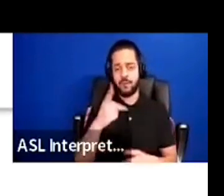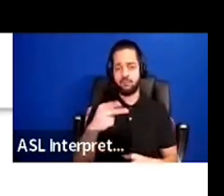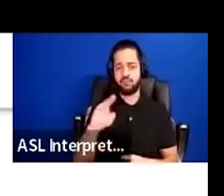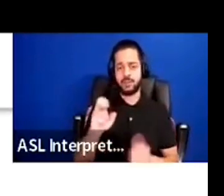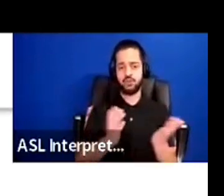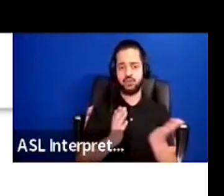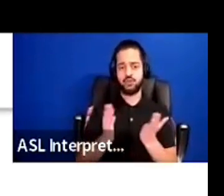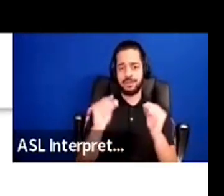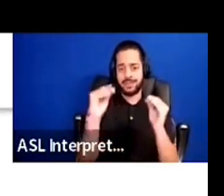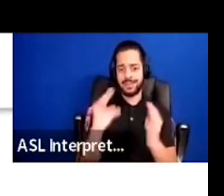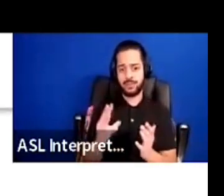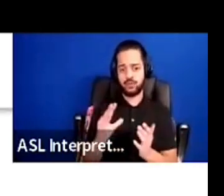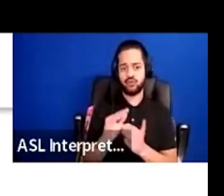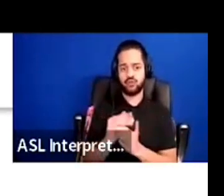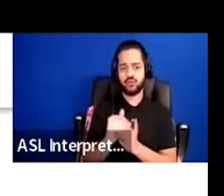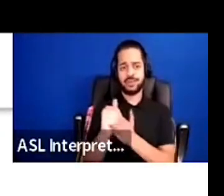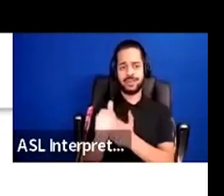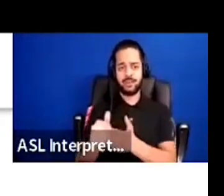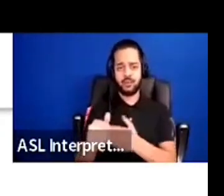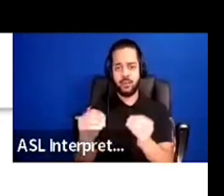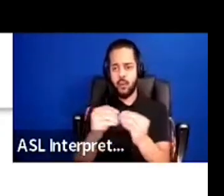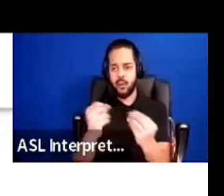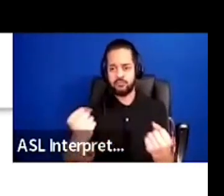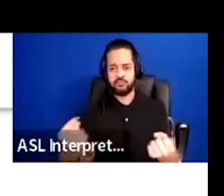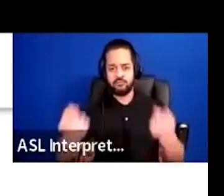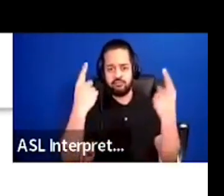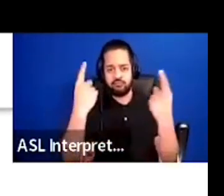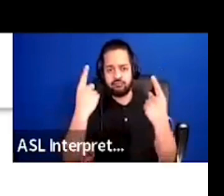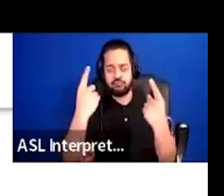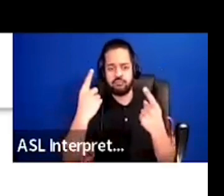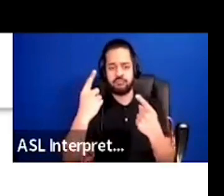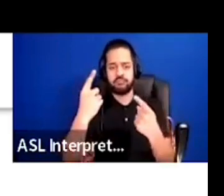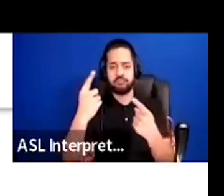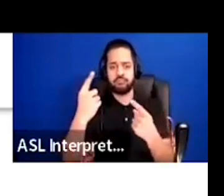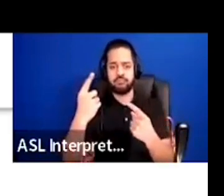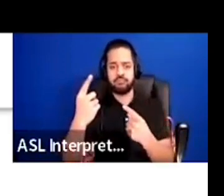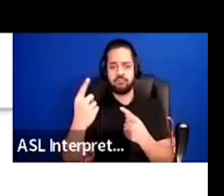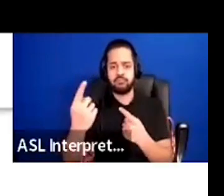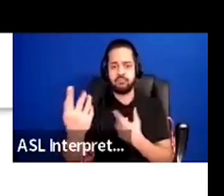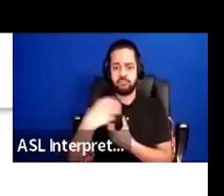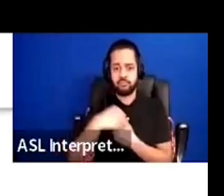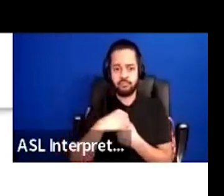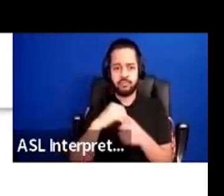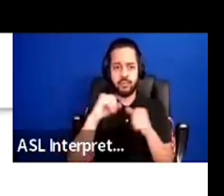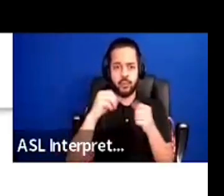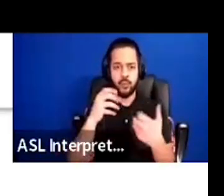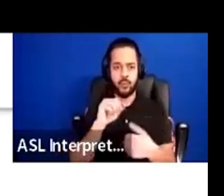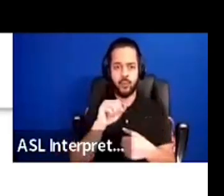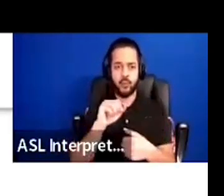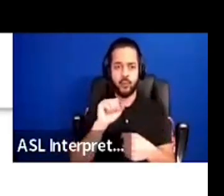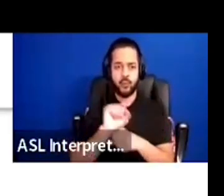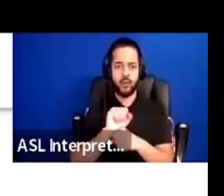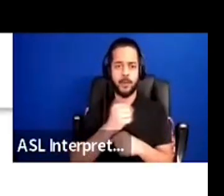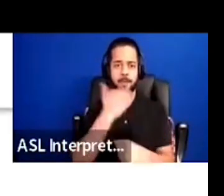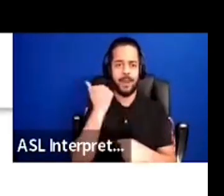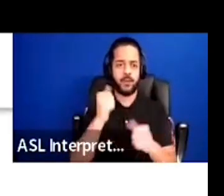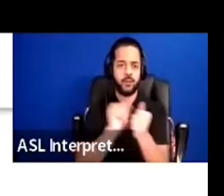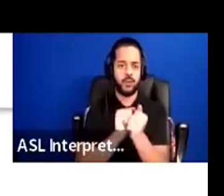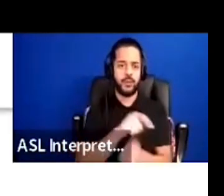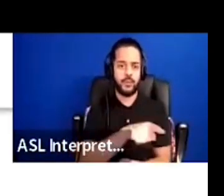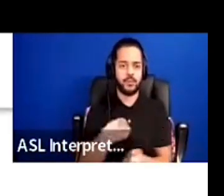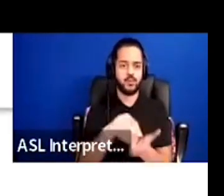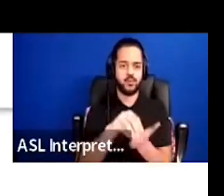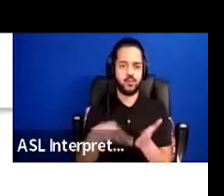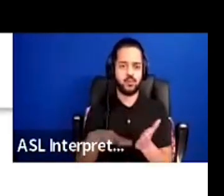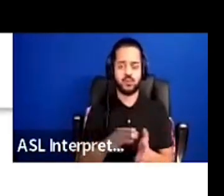pre-service teachers to understand and really be able to work with our students with disabilities? And I was